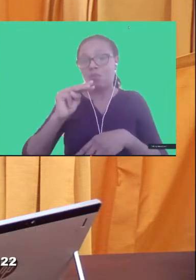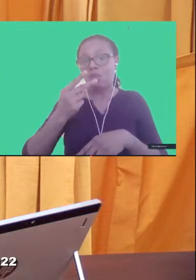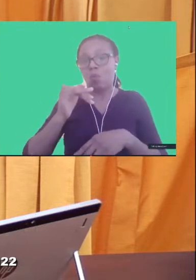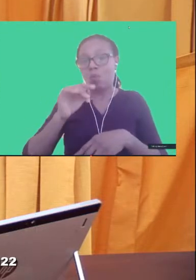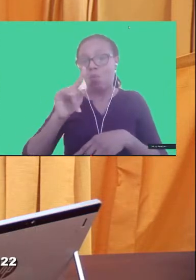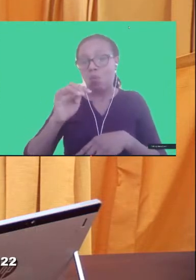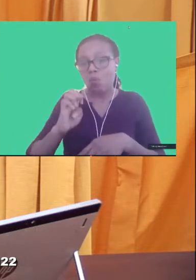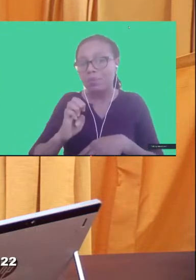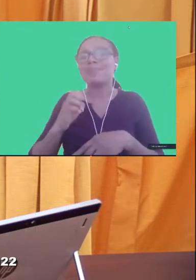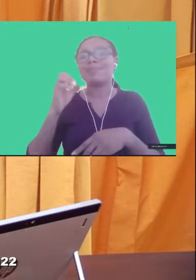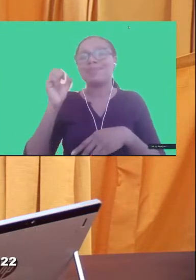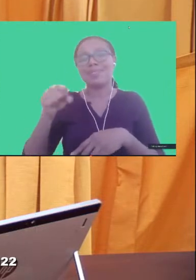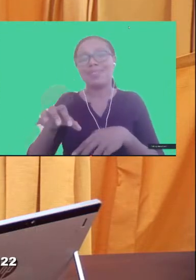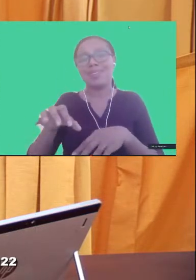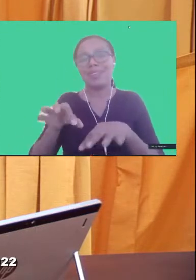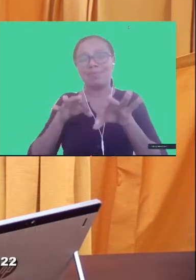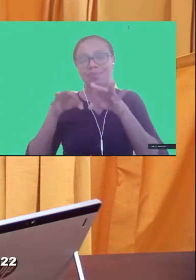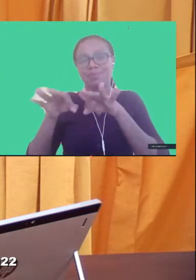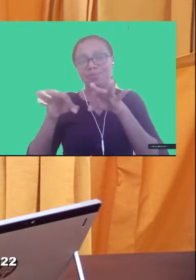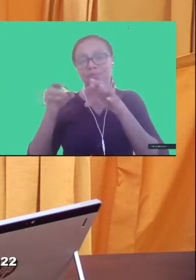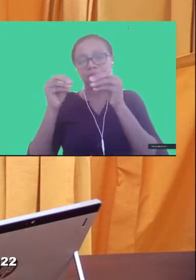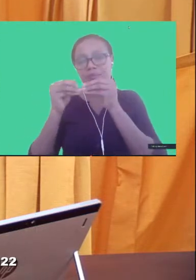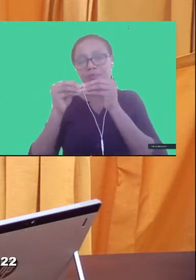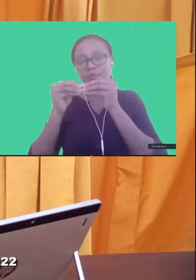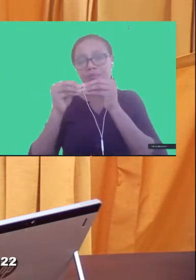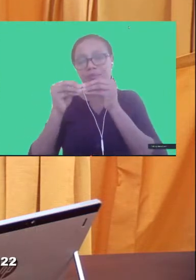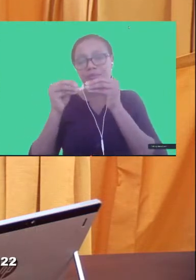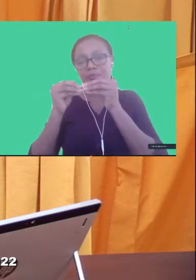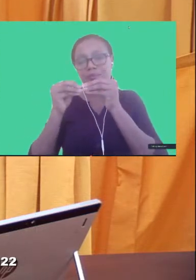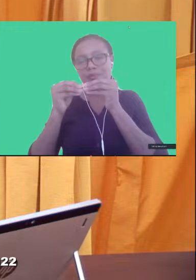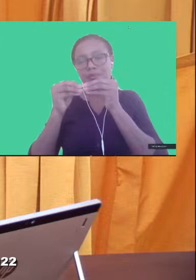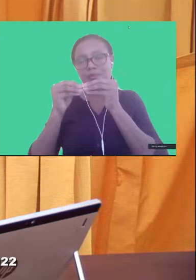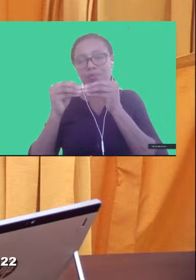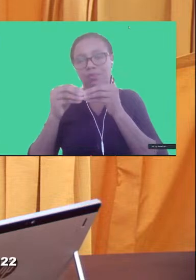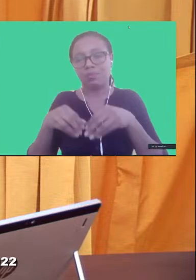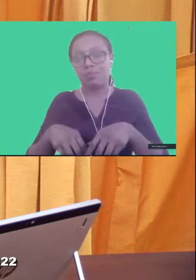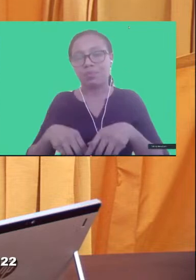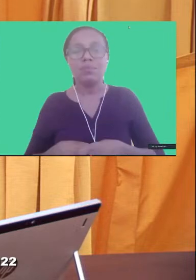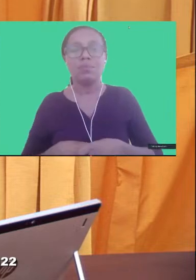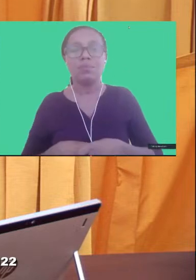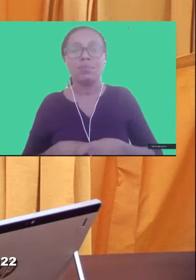of Barbados with respect to the geothermal. Mr. White?